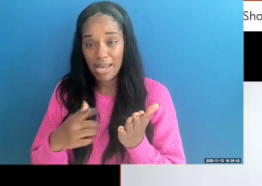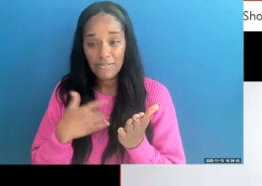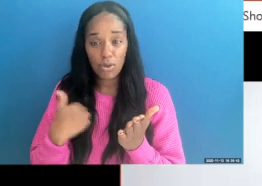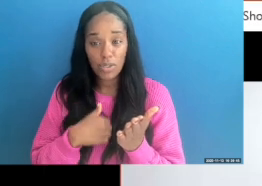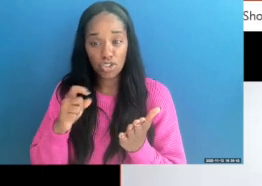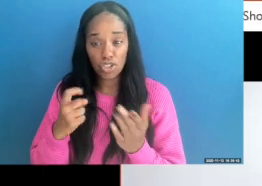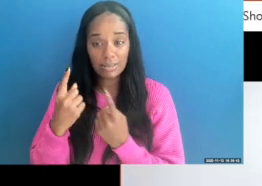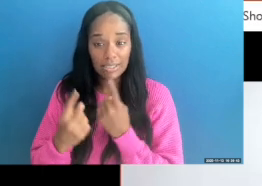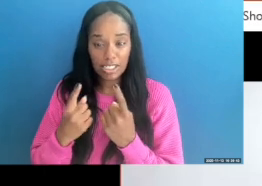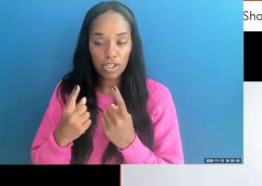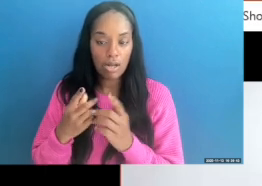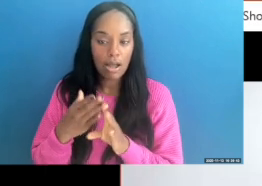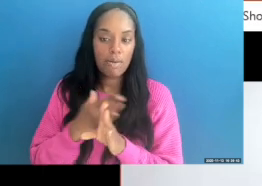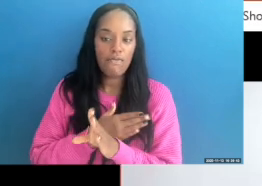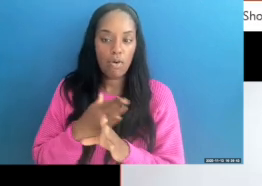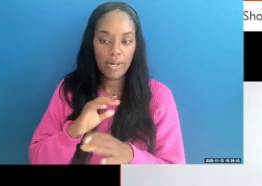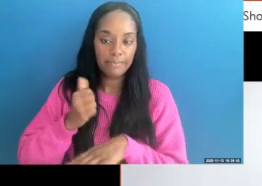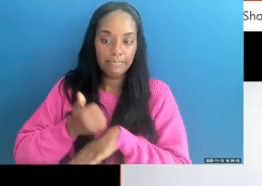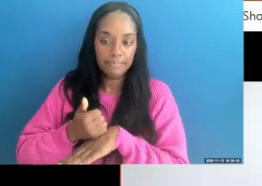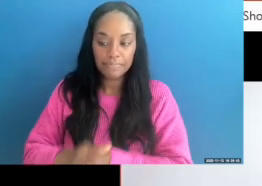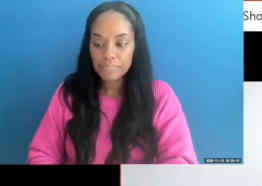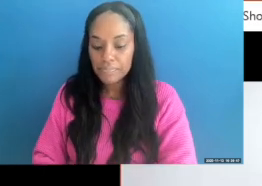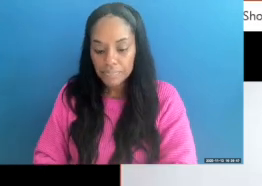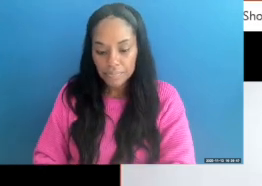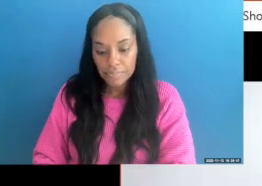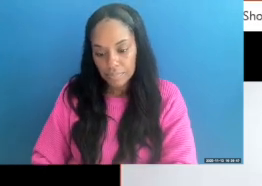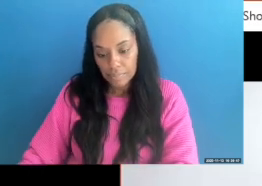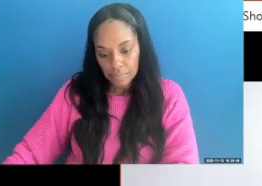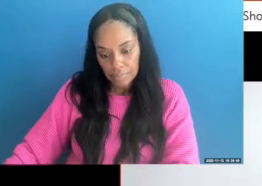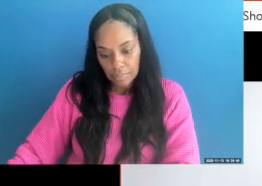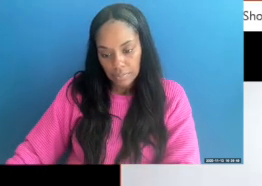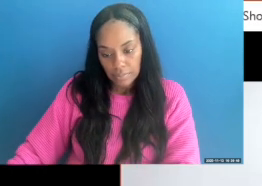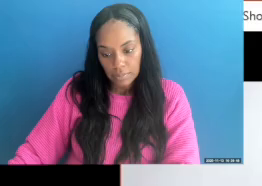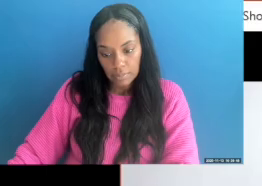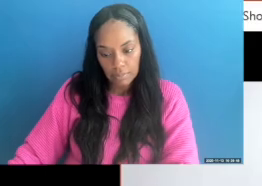all think that we should consider in solidifying these.